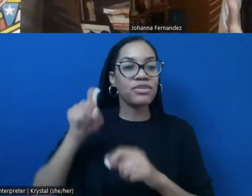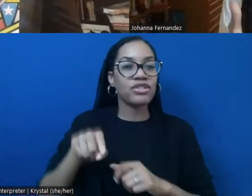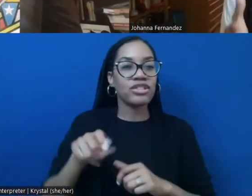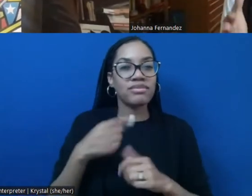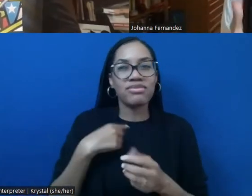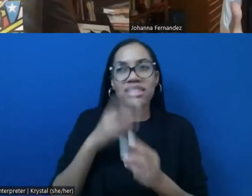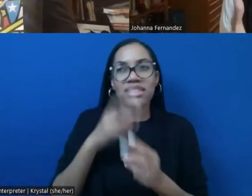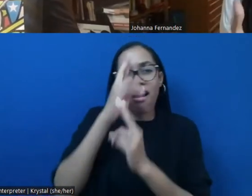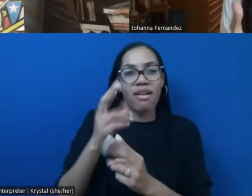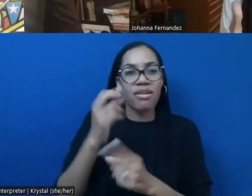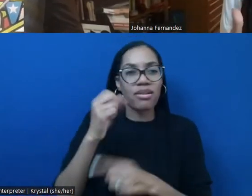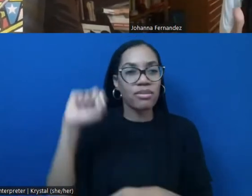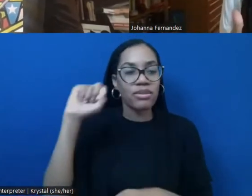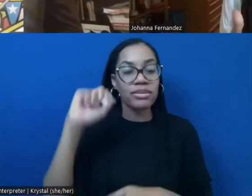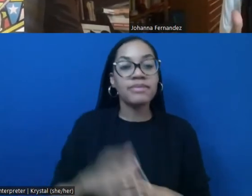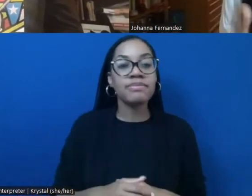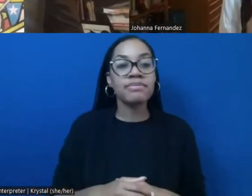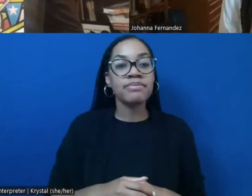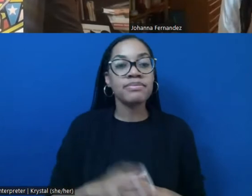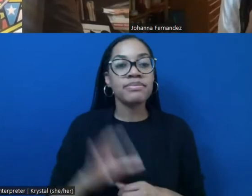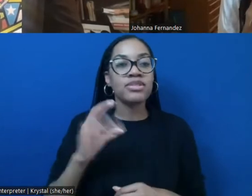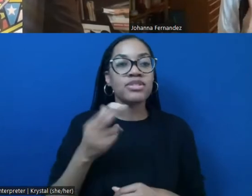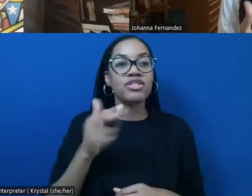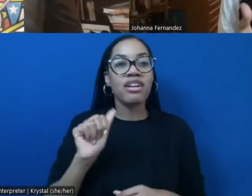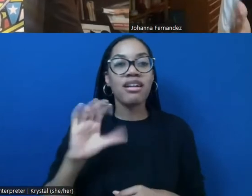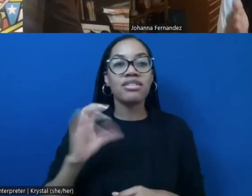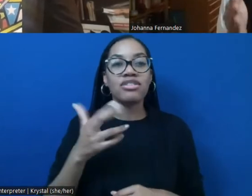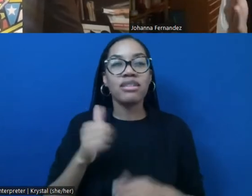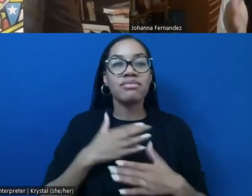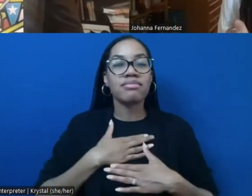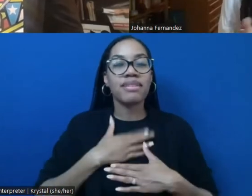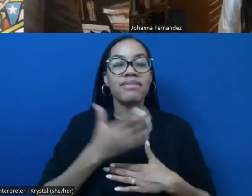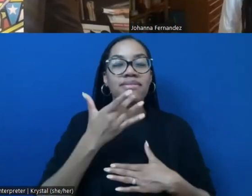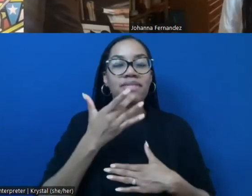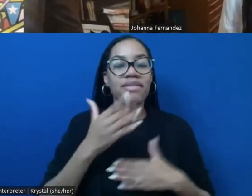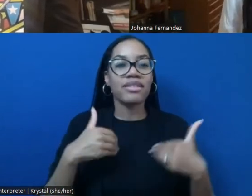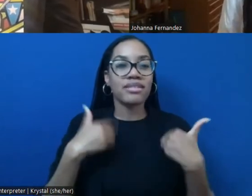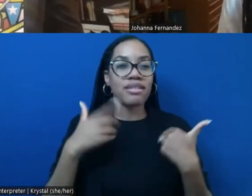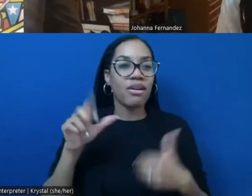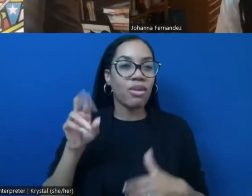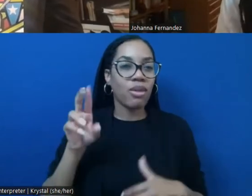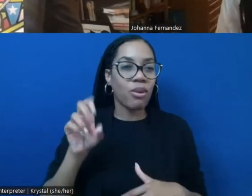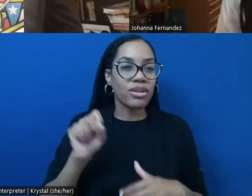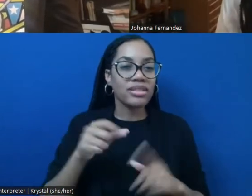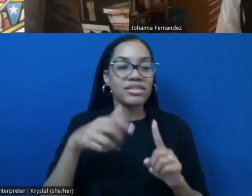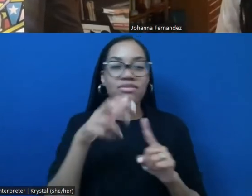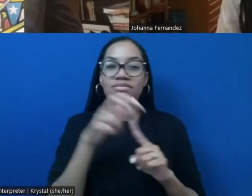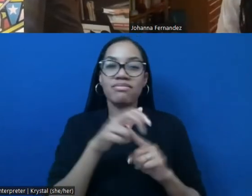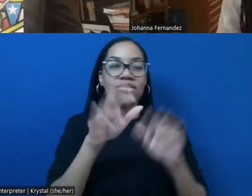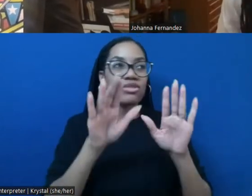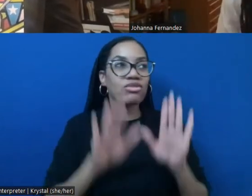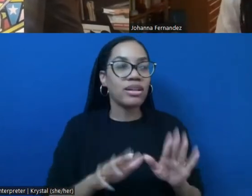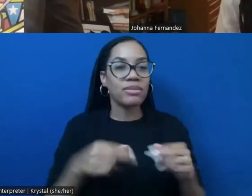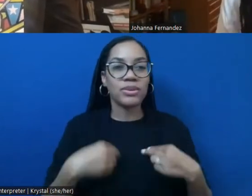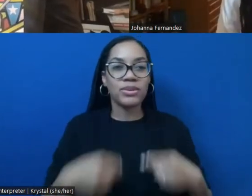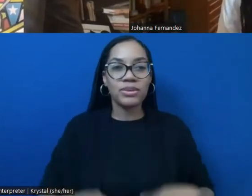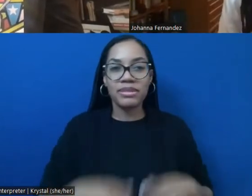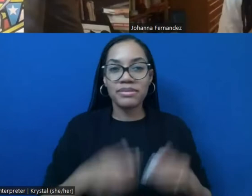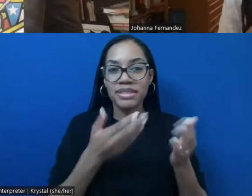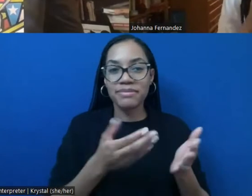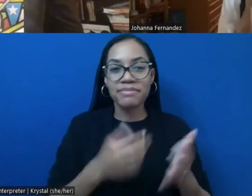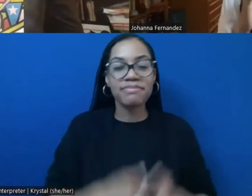So Cha-Cha Jimenez is really one of my favorite Young Lords. He's an incredible, incredible human being. Okay,